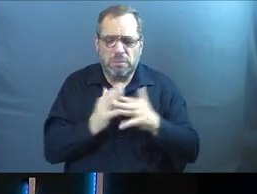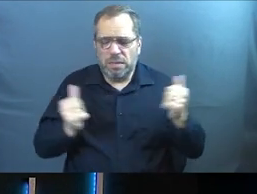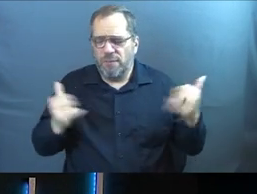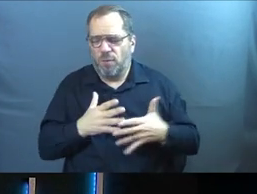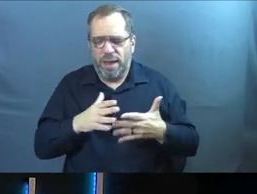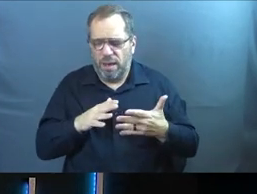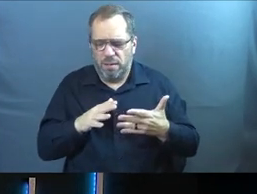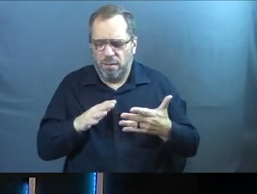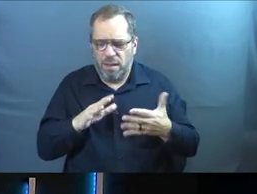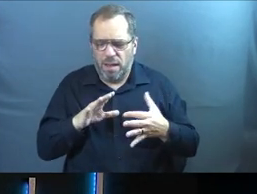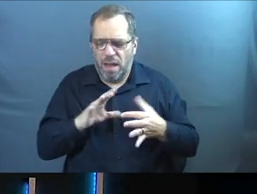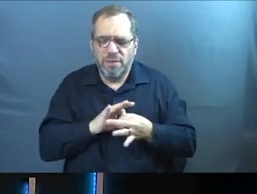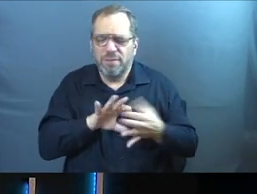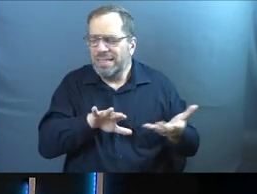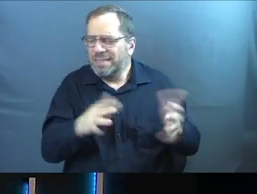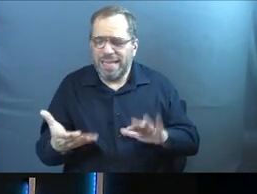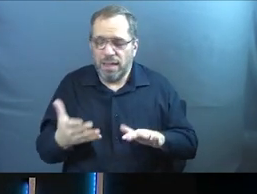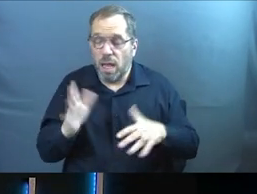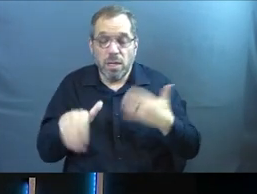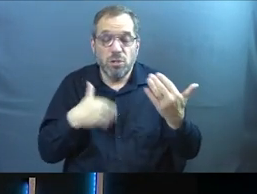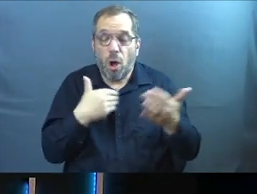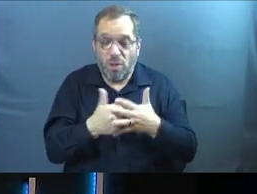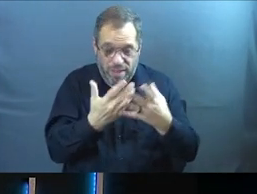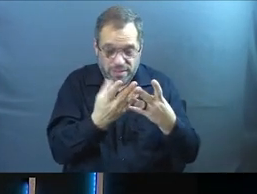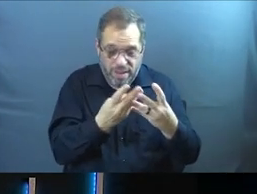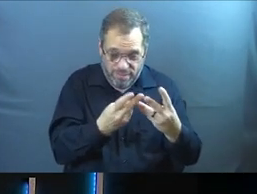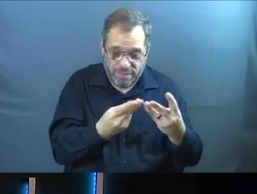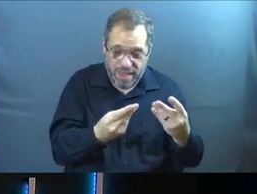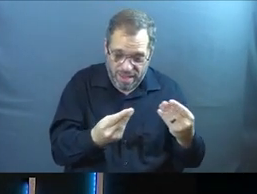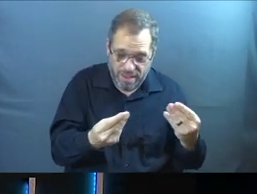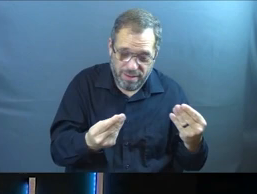intimidated by death, because all things fade.